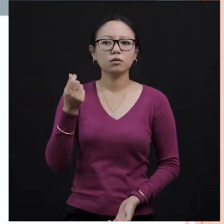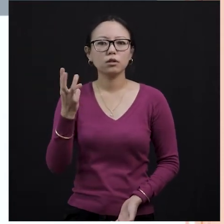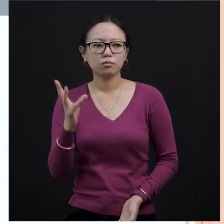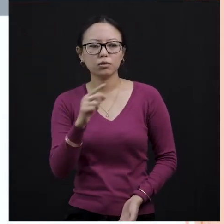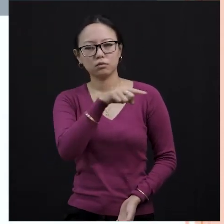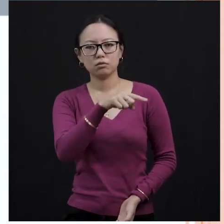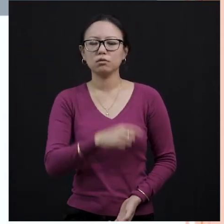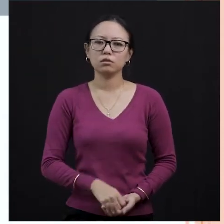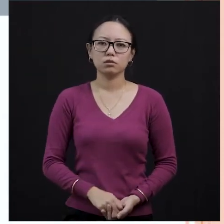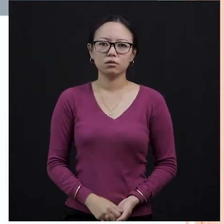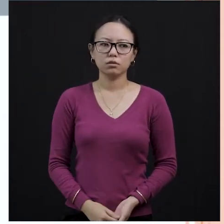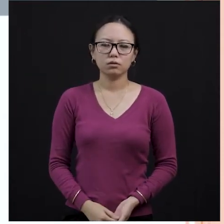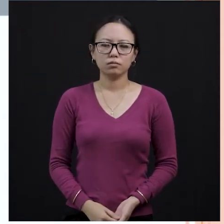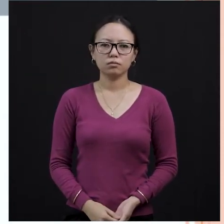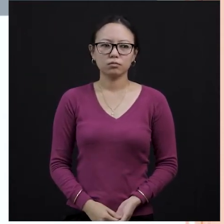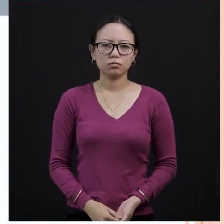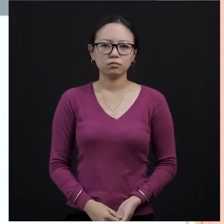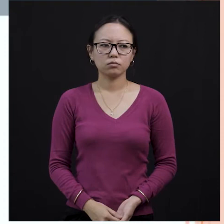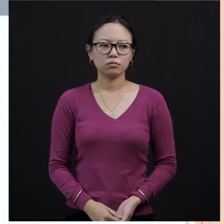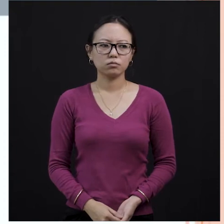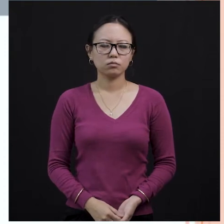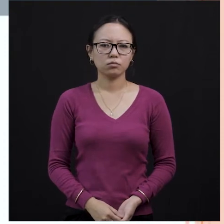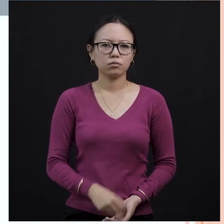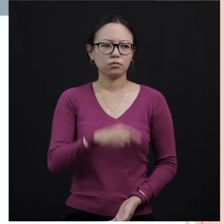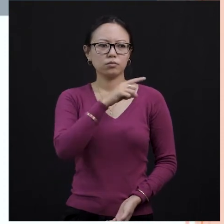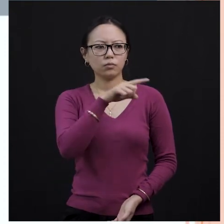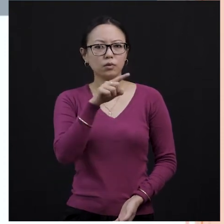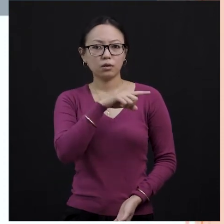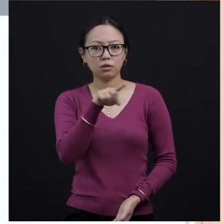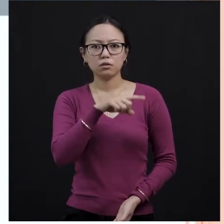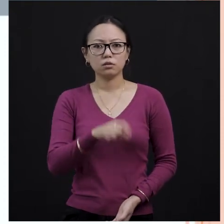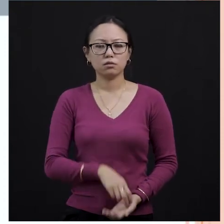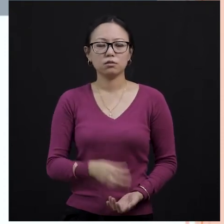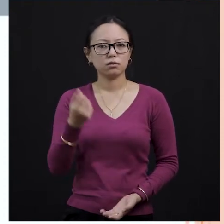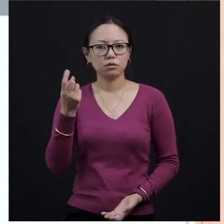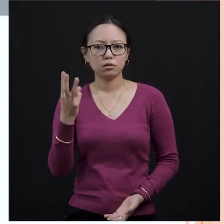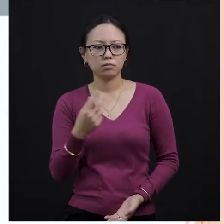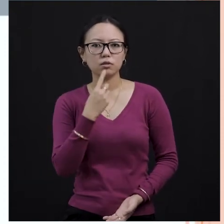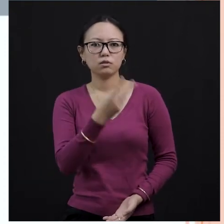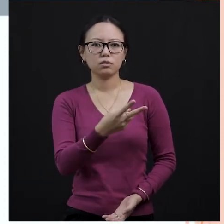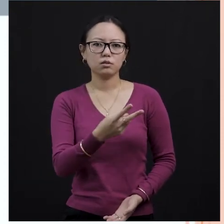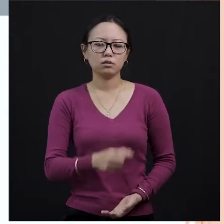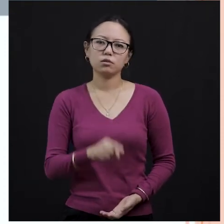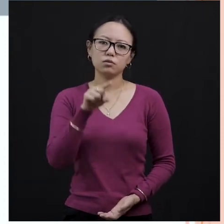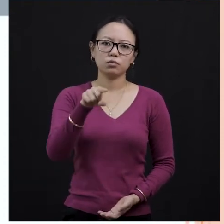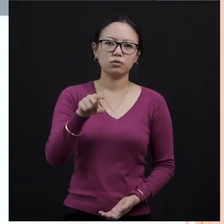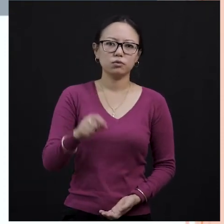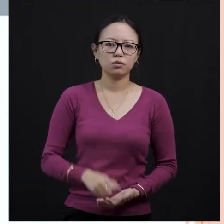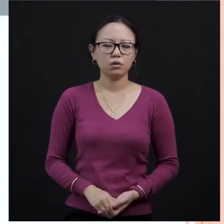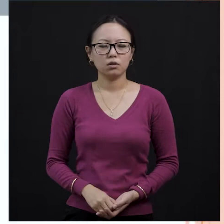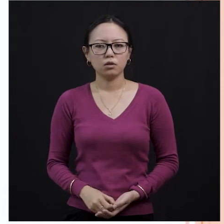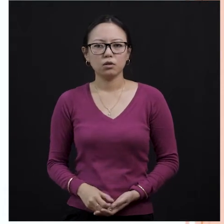numbers. So with the help of these numbers, we will understand how to count different objects.